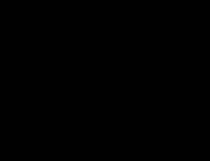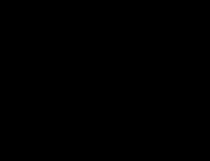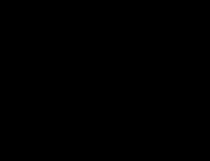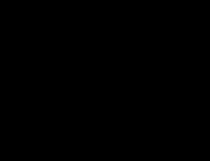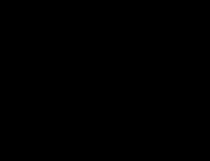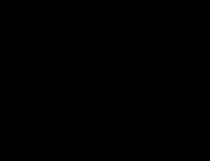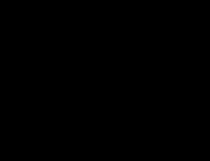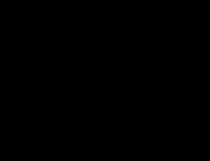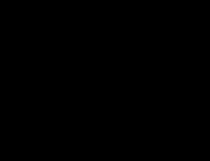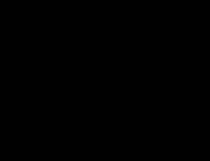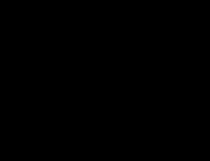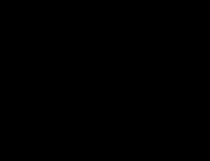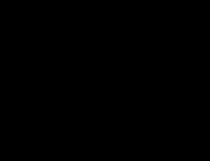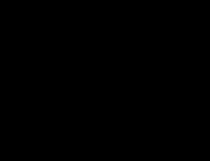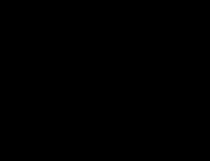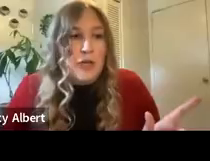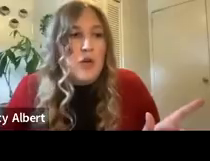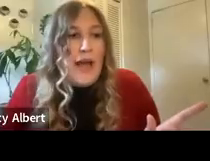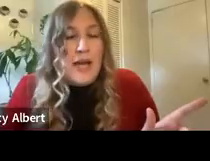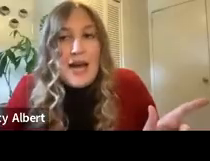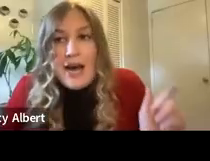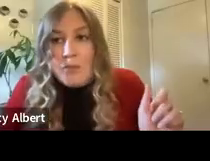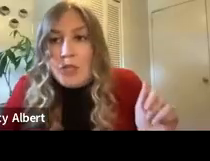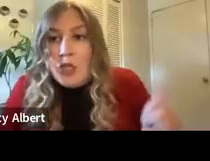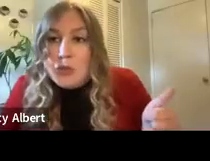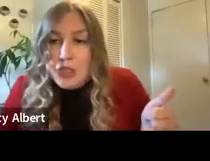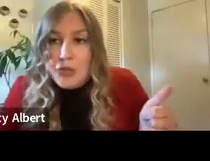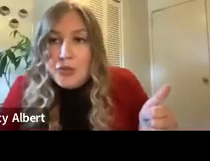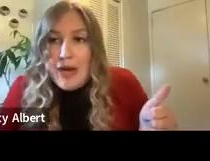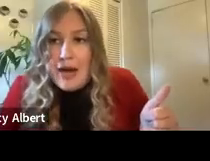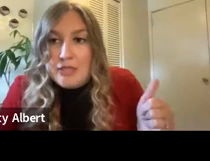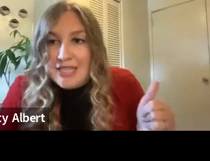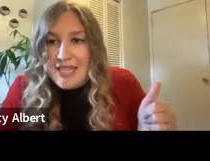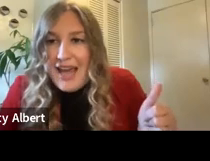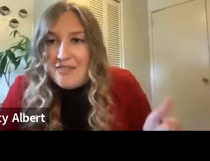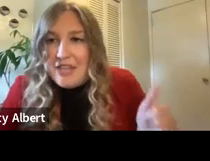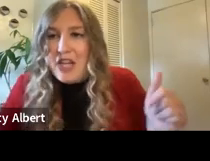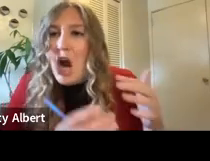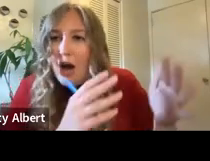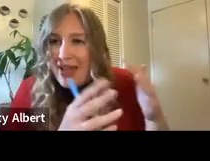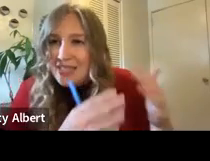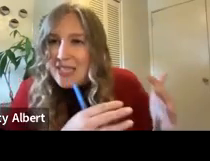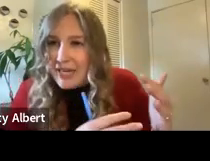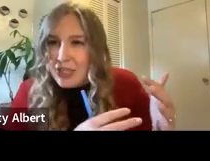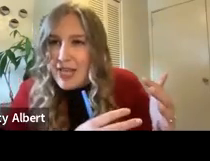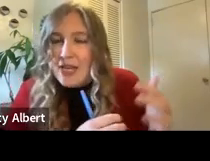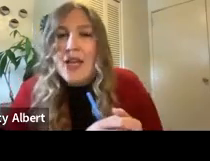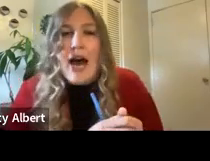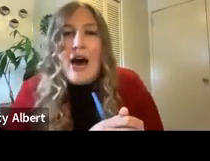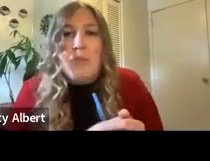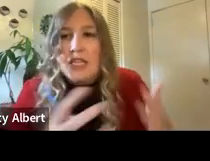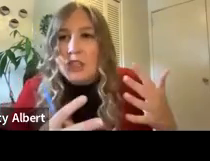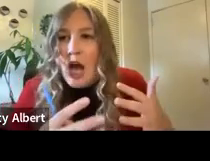of relevance. Yep. Super quick. YouTube doesn't have, there's a comment